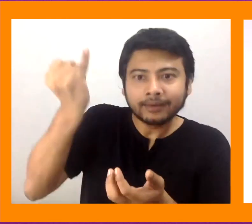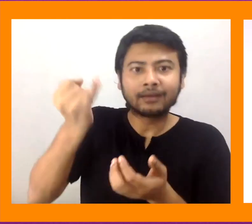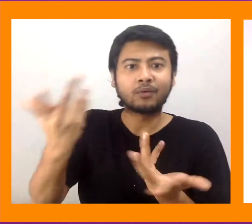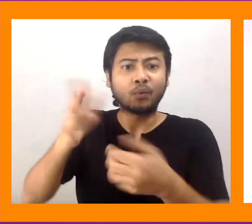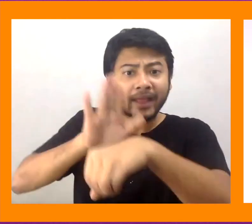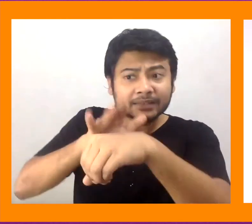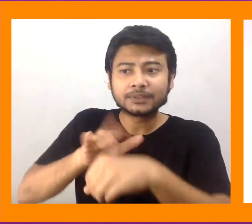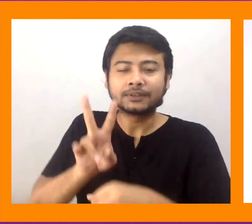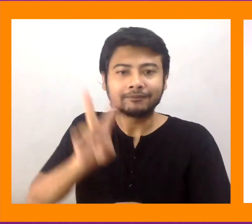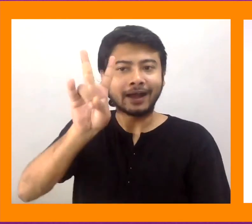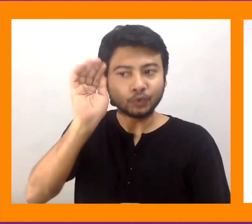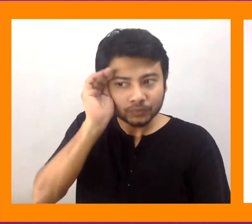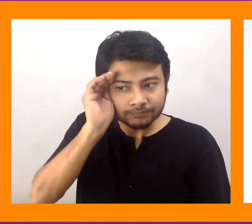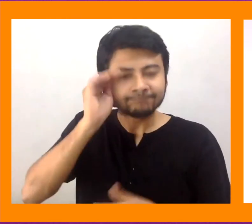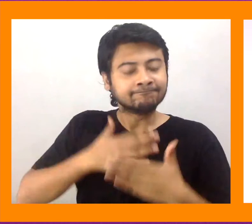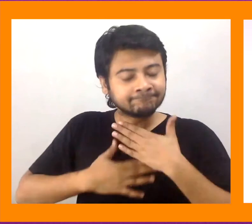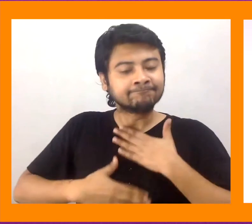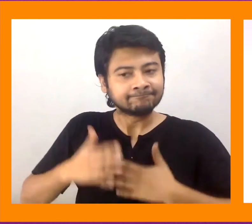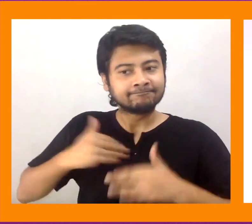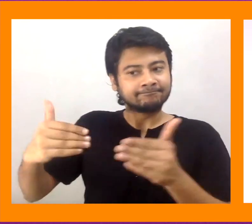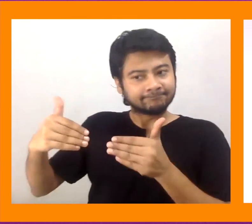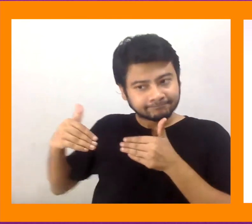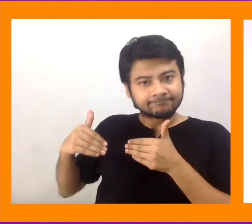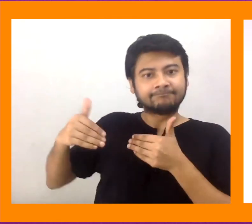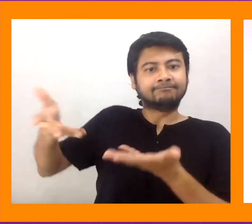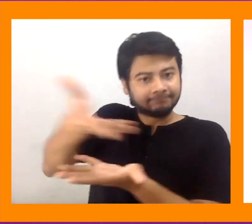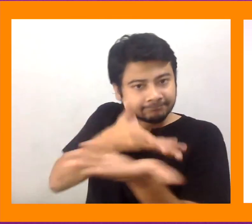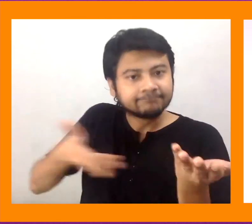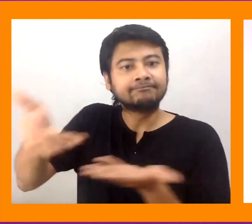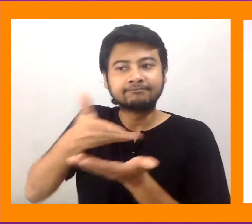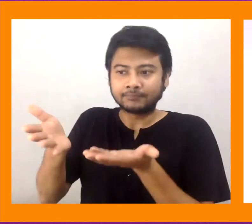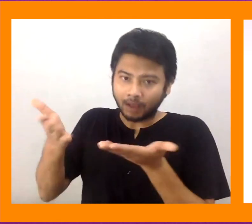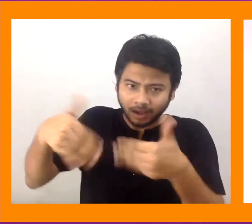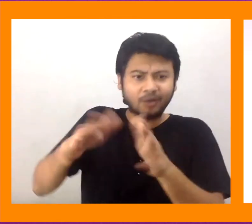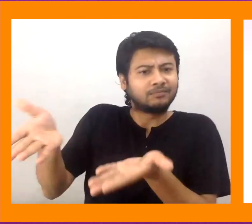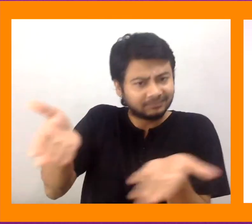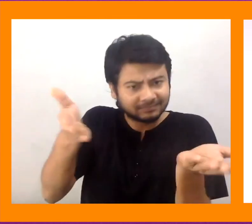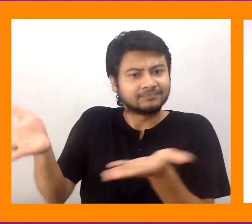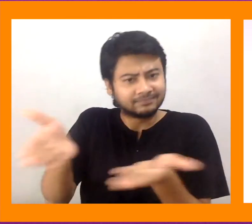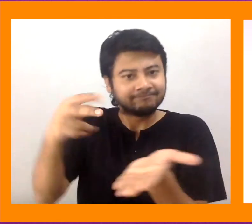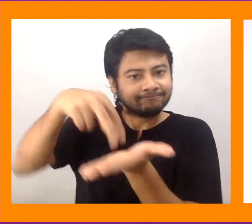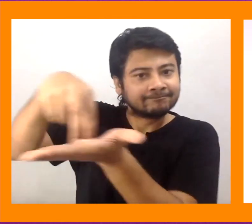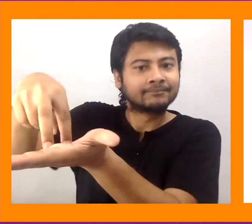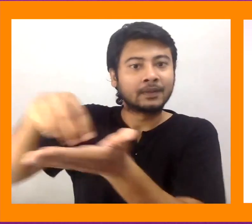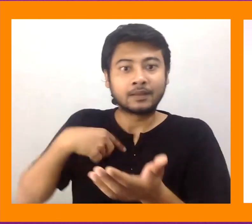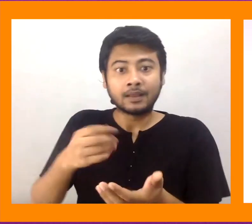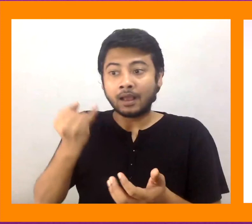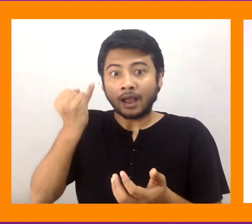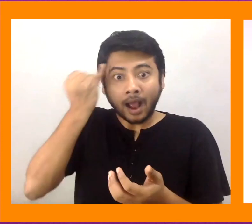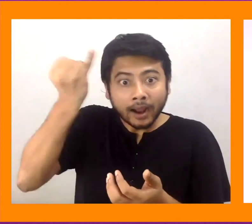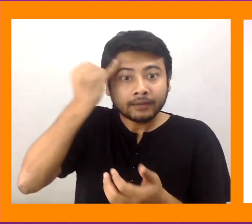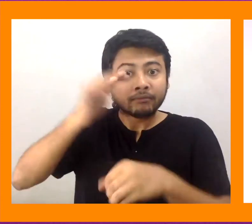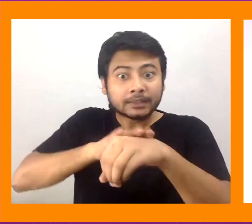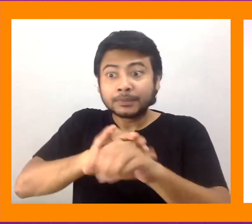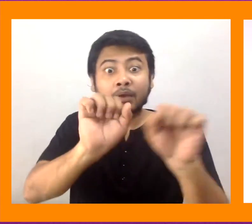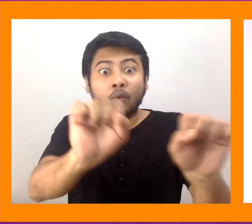and experiences are listened to and valued. Such listening, understanding, and valuing of each other's ideas and